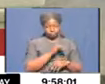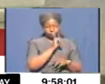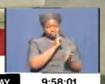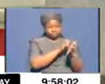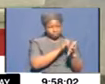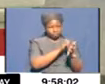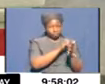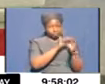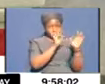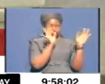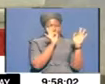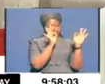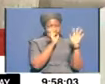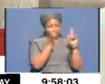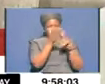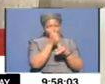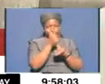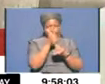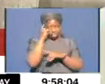amazing achievement.